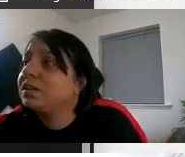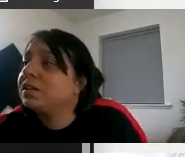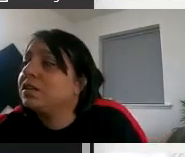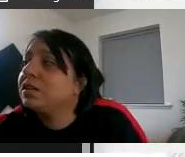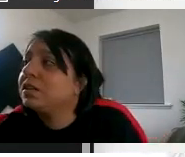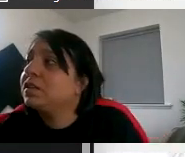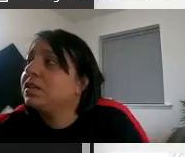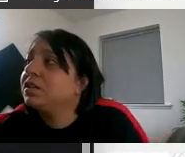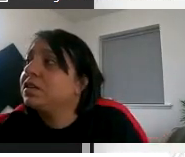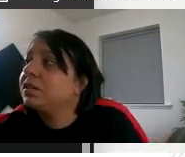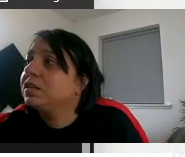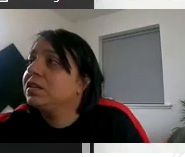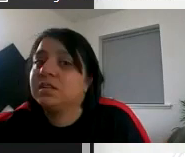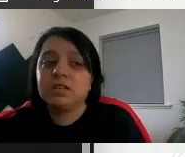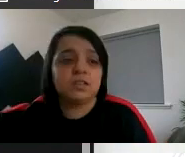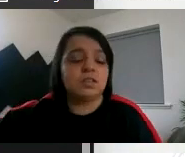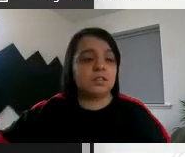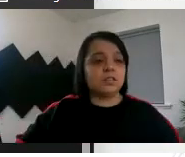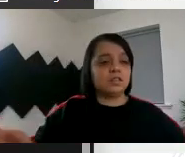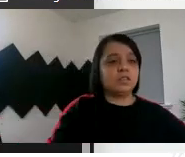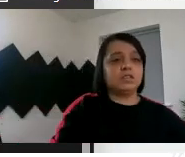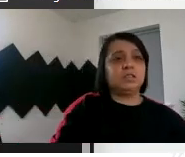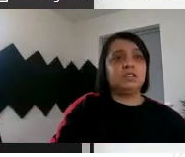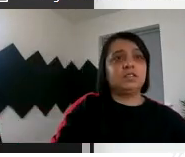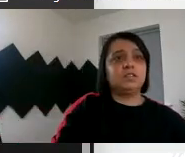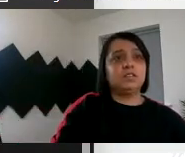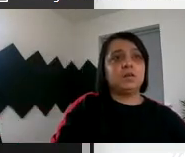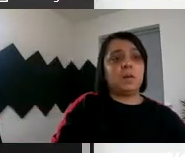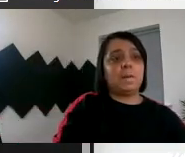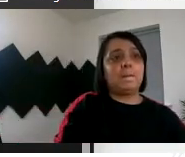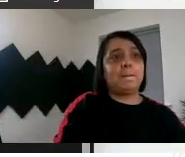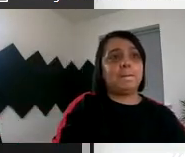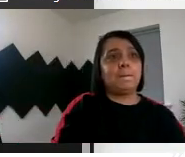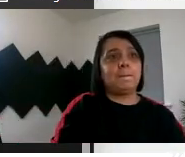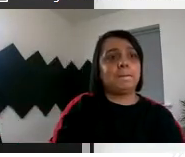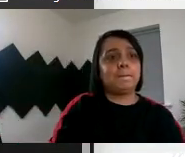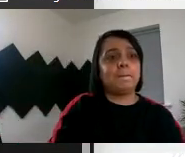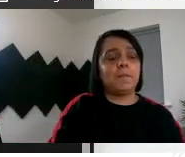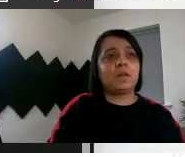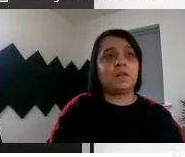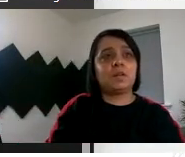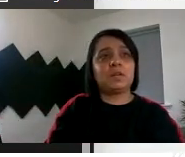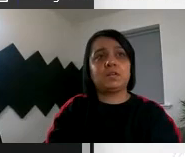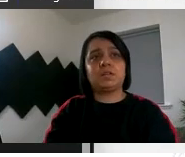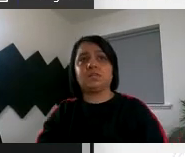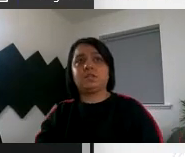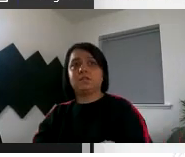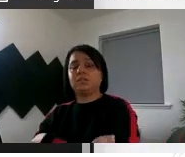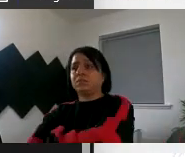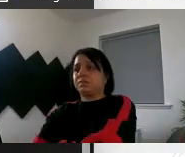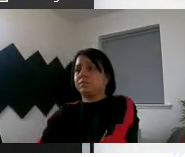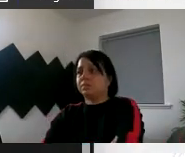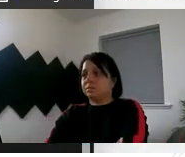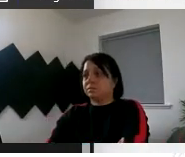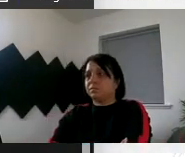now because I splashed out the amounts of slang in my video. It's London slang part 1. So I'm doing a part 1 because obviously it's going to be more parts because there's just